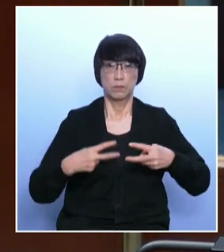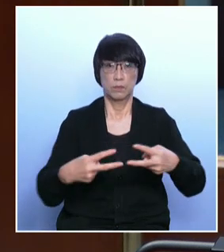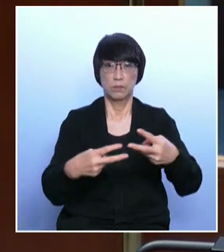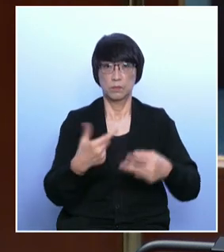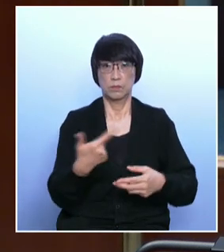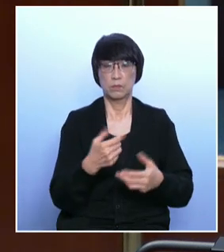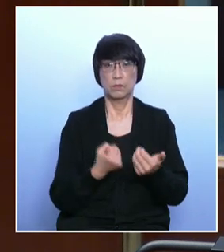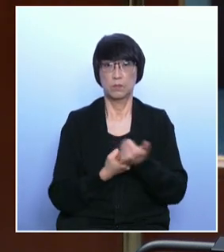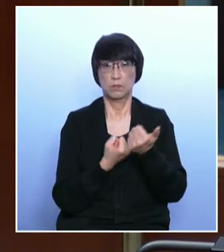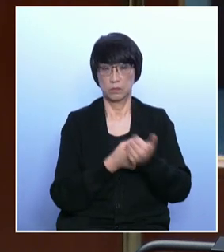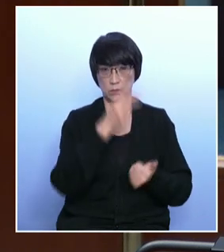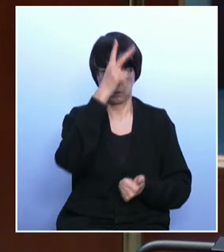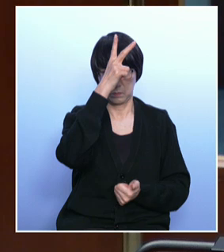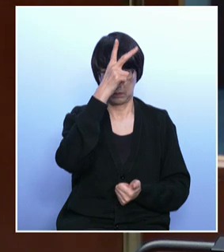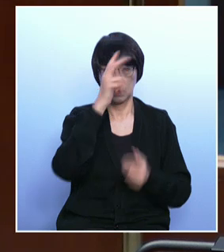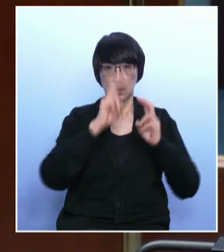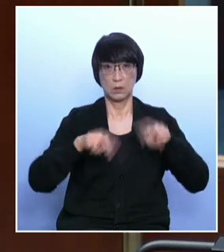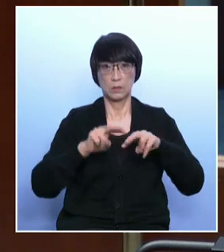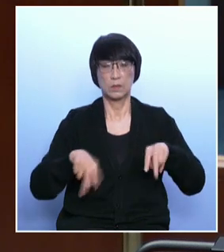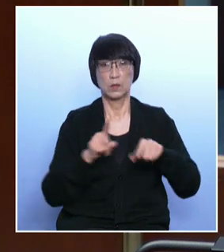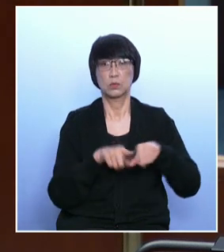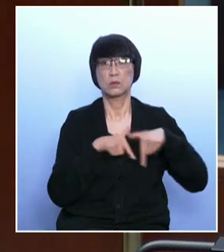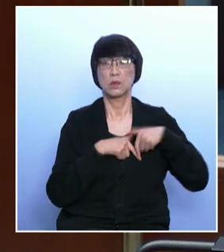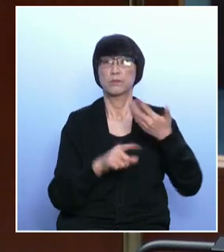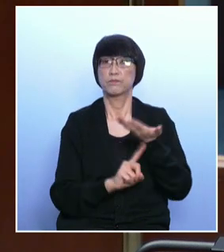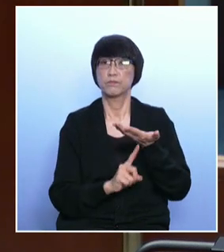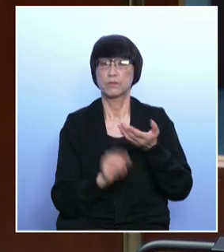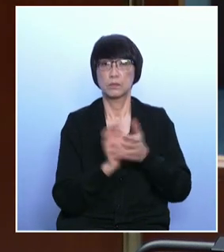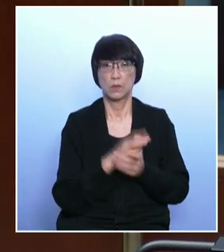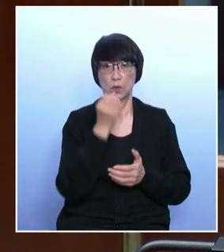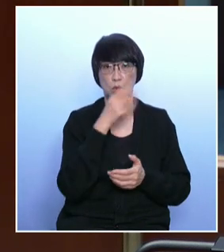We have seen progress in different aspects.